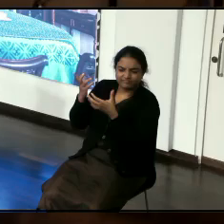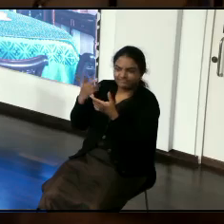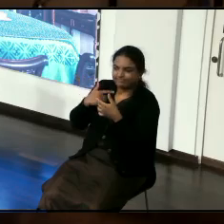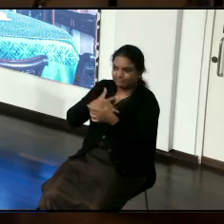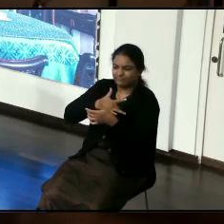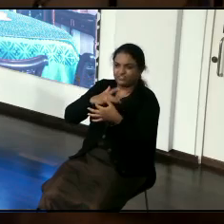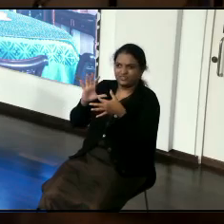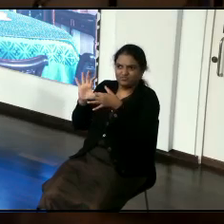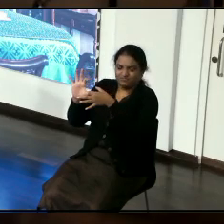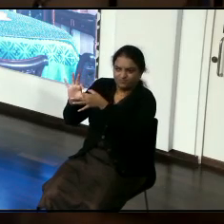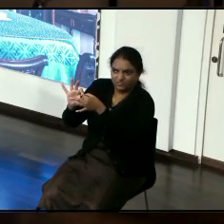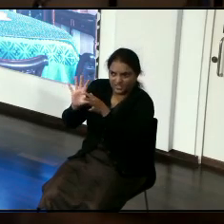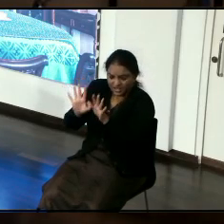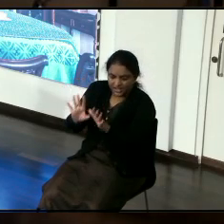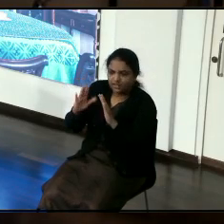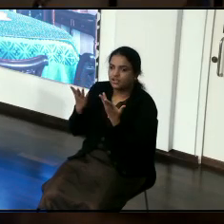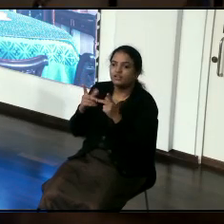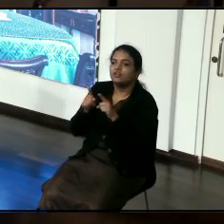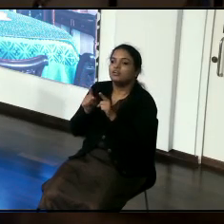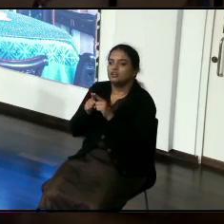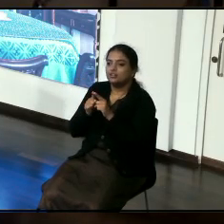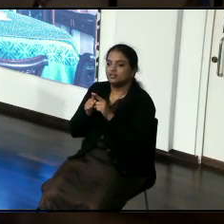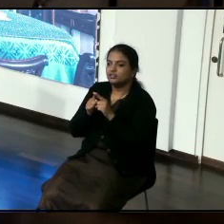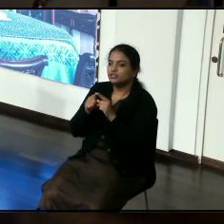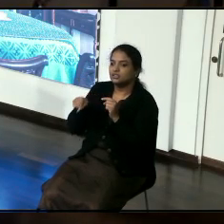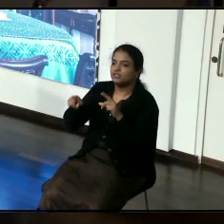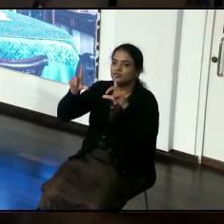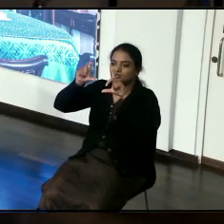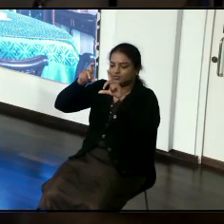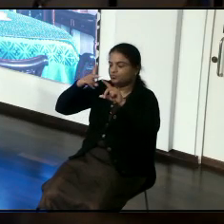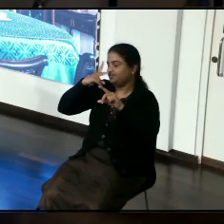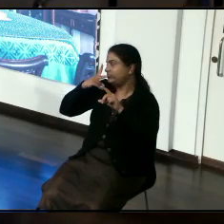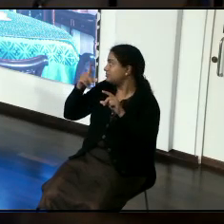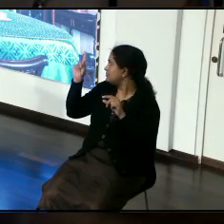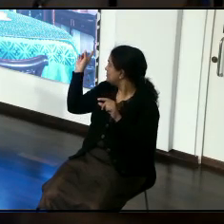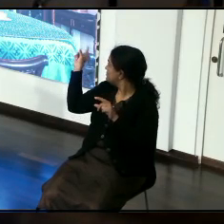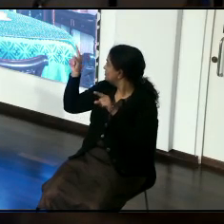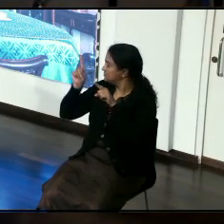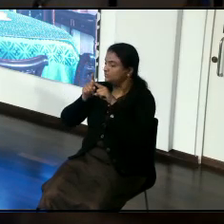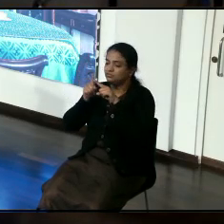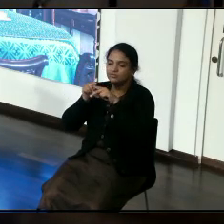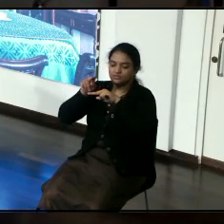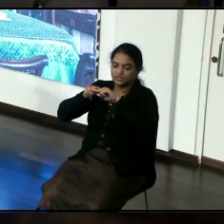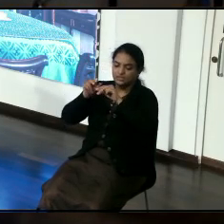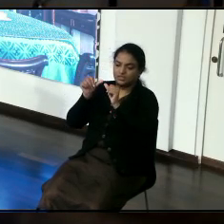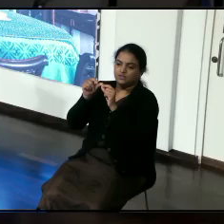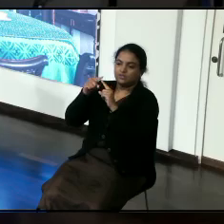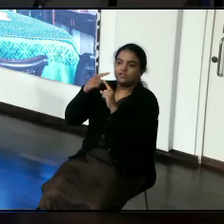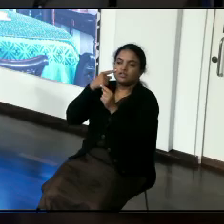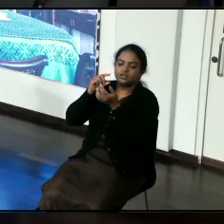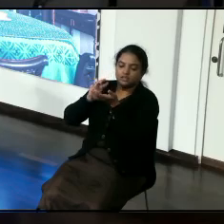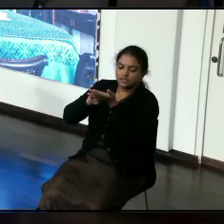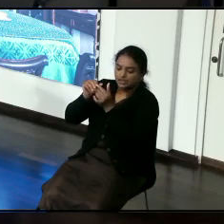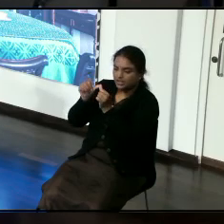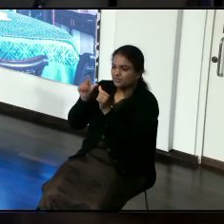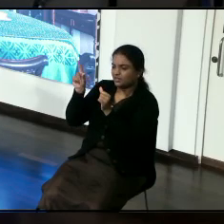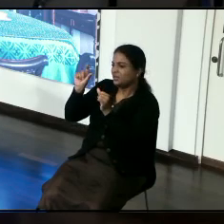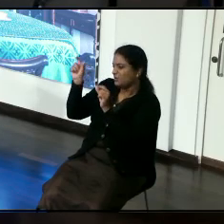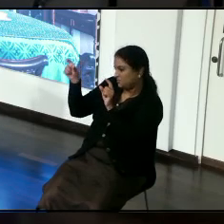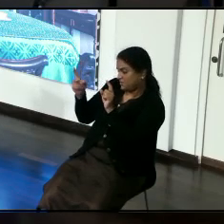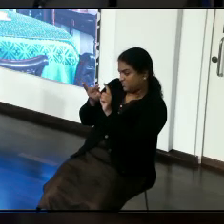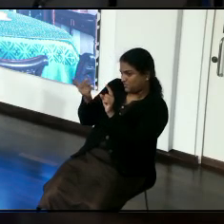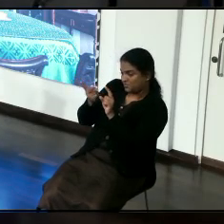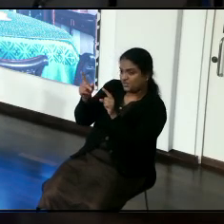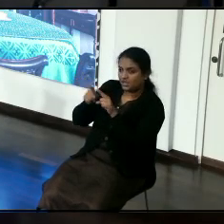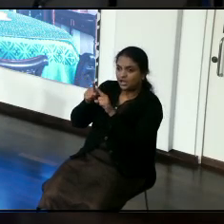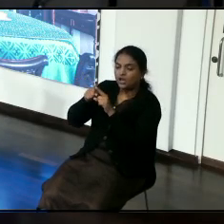So this is a picture of homeowners Fatima and Pedro Figueiredo in their home in Latauli in South Goa, which features in the